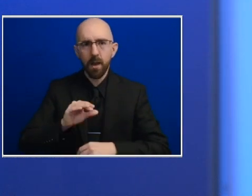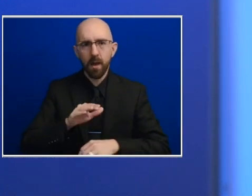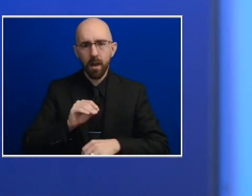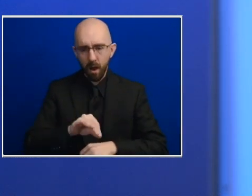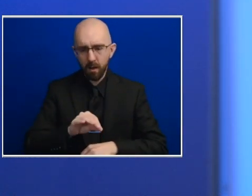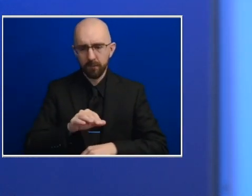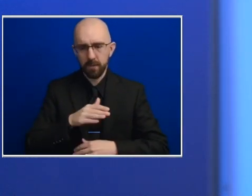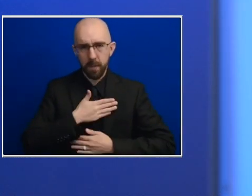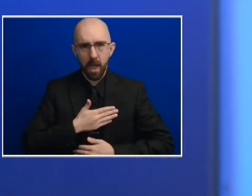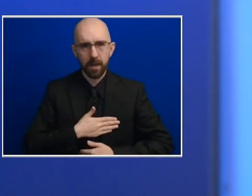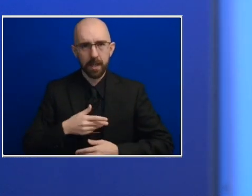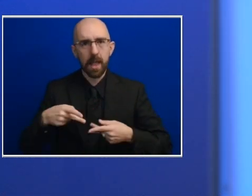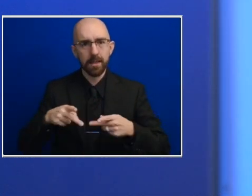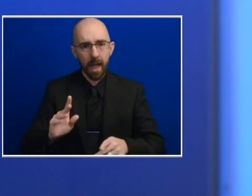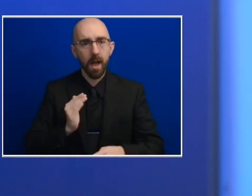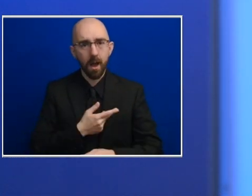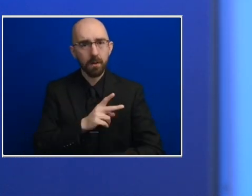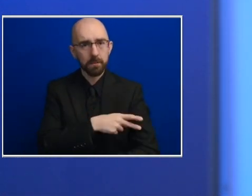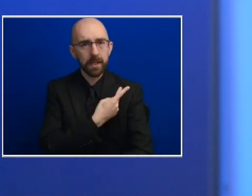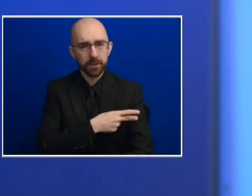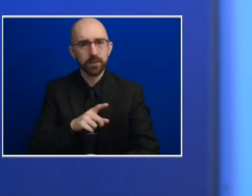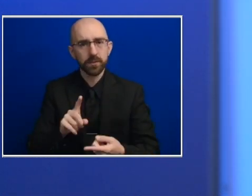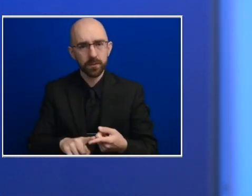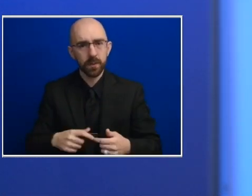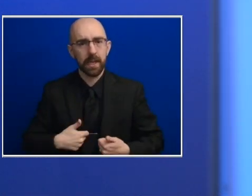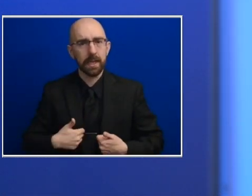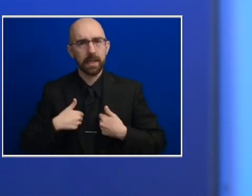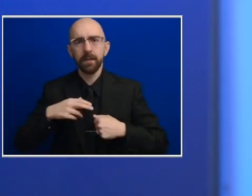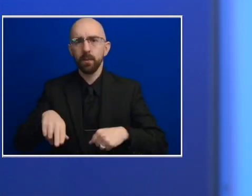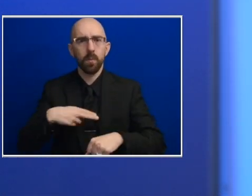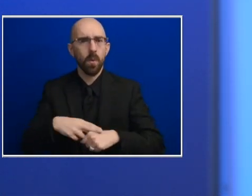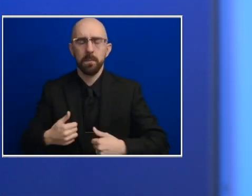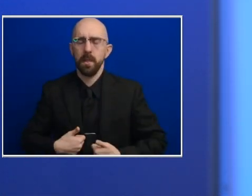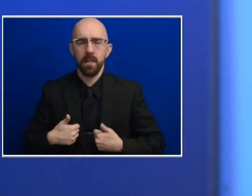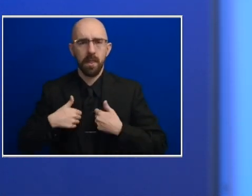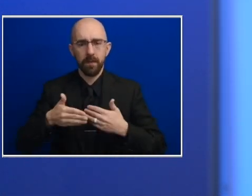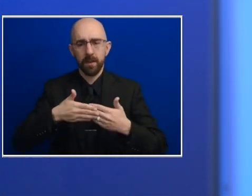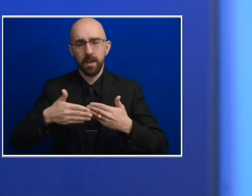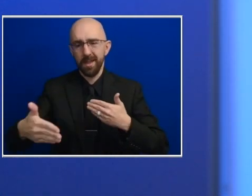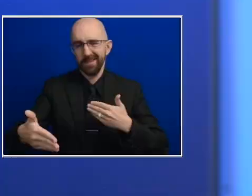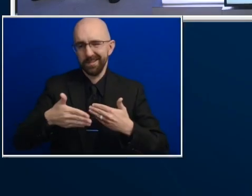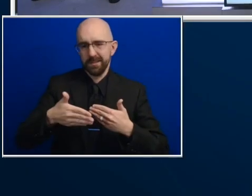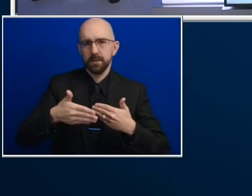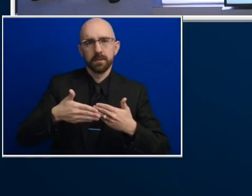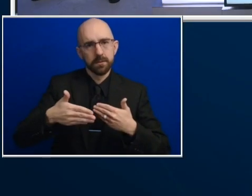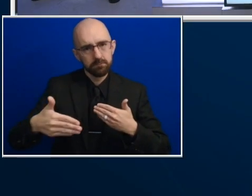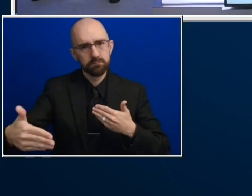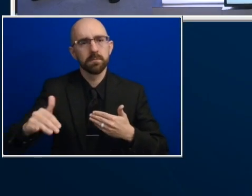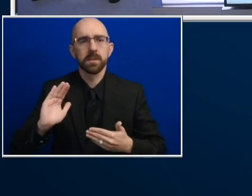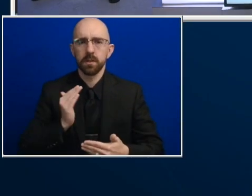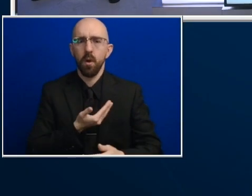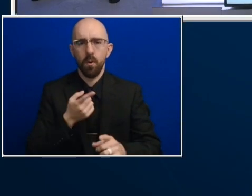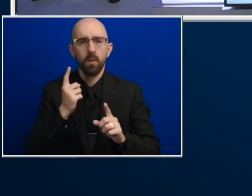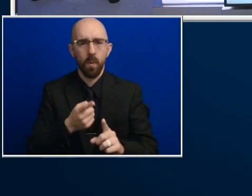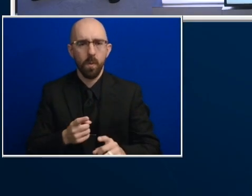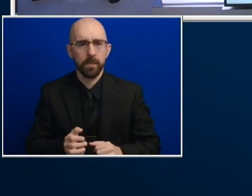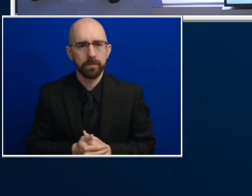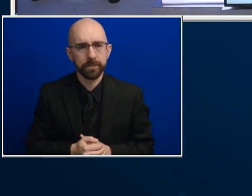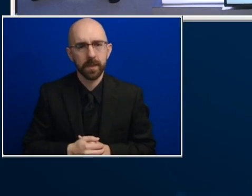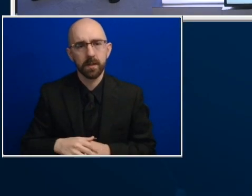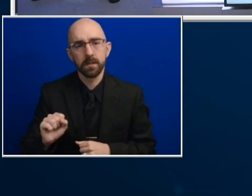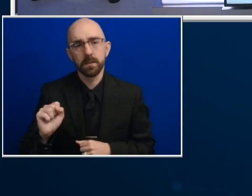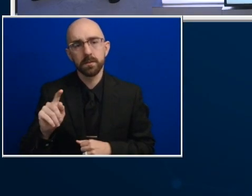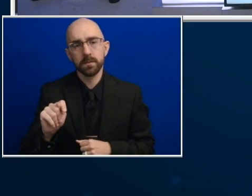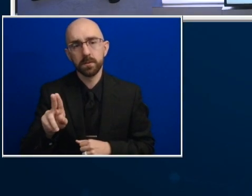allow our patients to live a normal lifespan. This is our goal. Okay. And Stu has a question